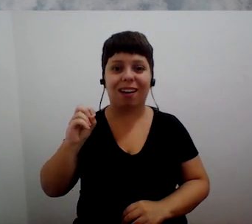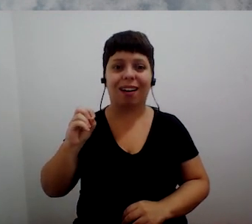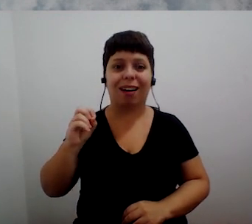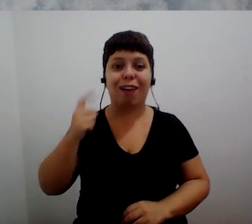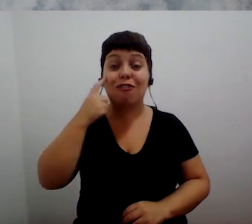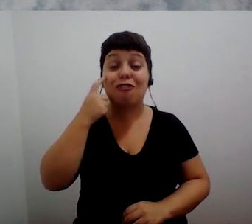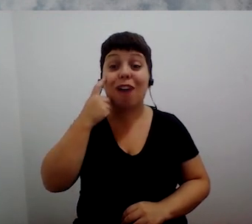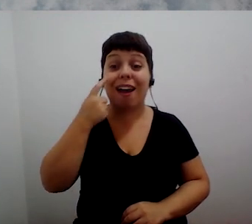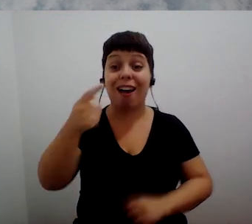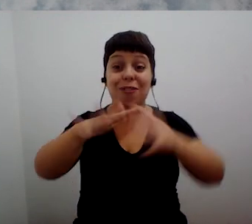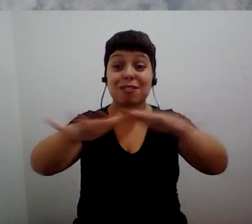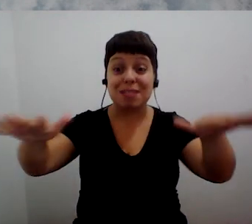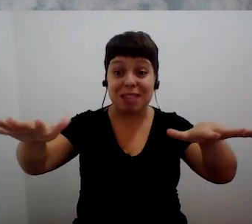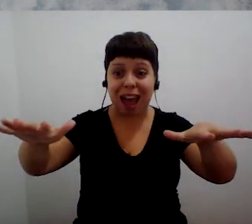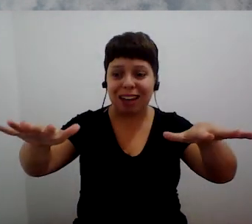And